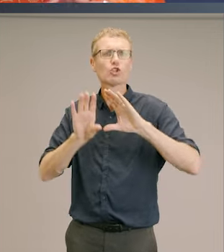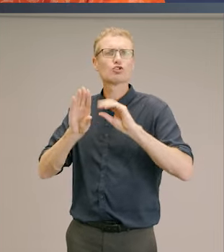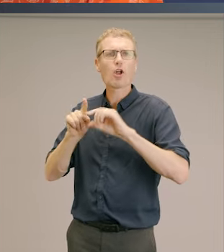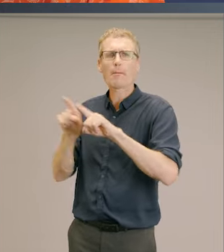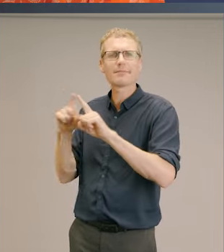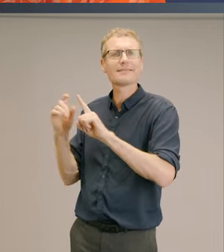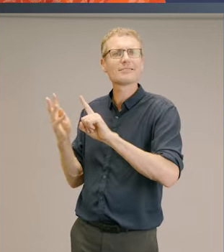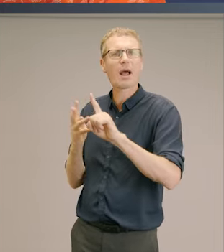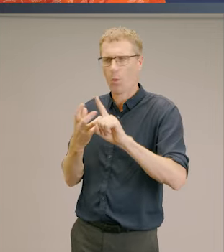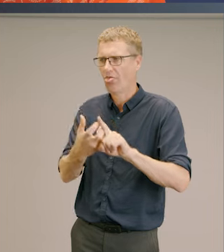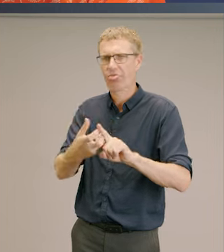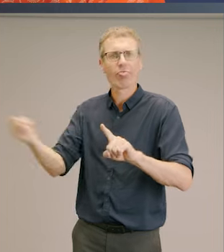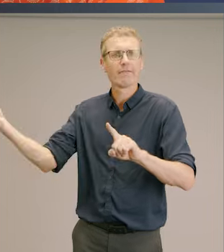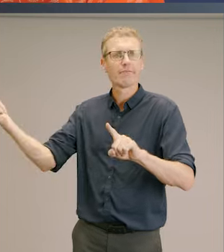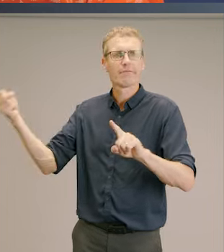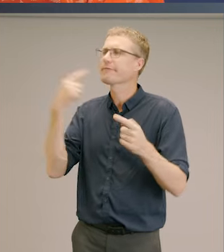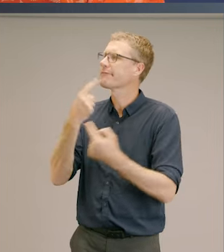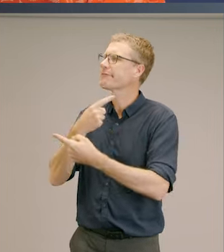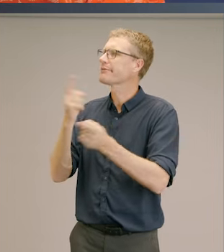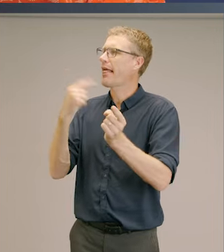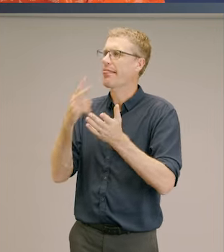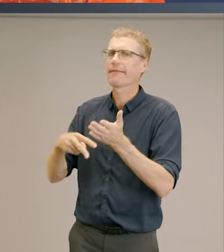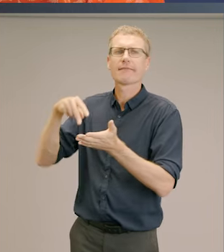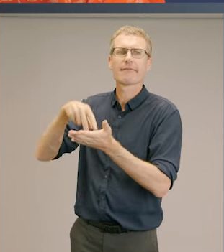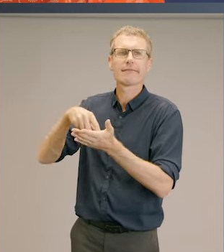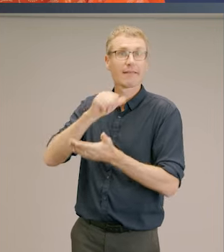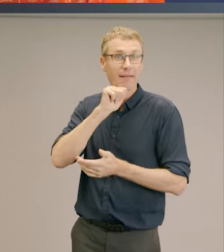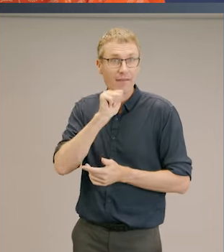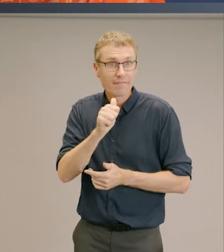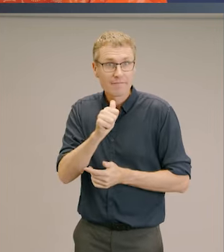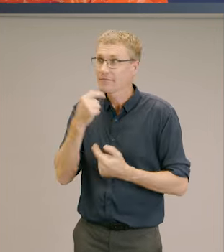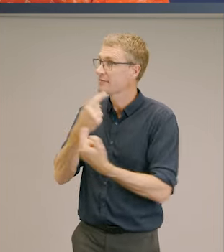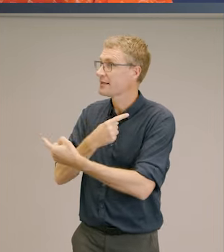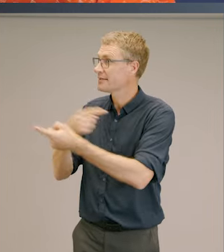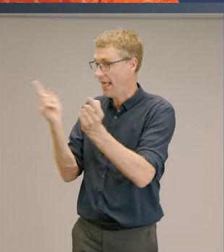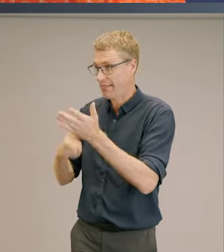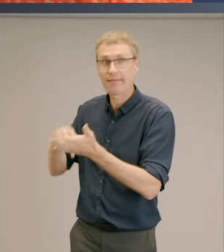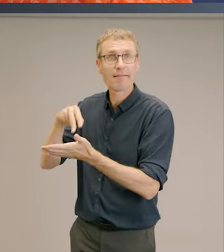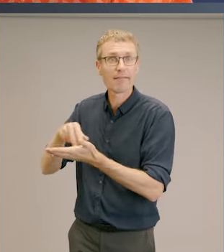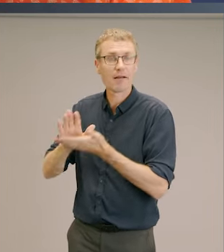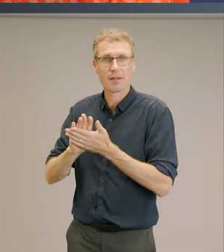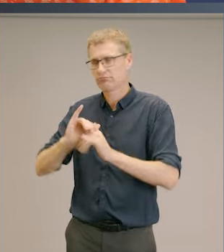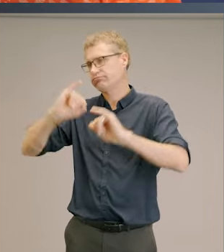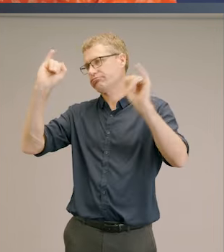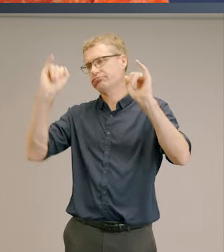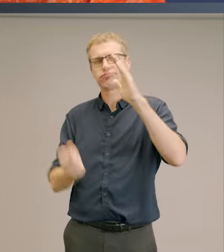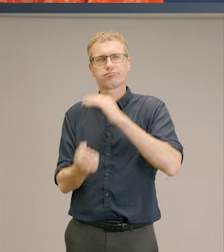his disciples from coming and stealing his body and then telling everyone he was raised from the dead. If that happens, we will